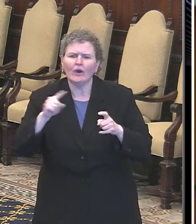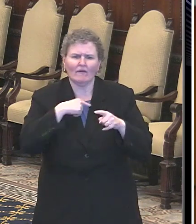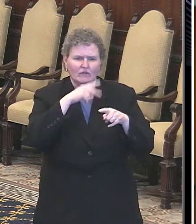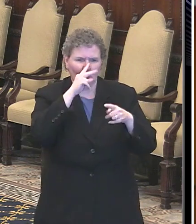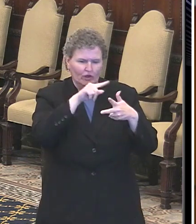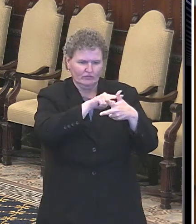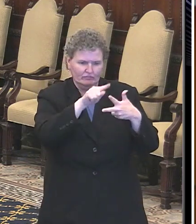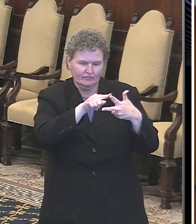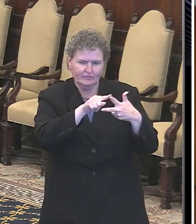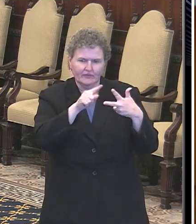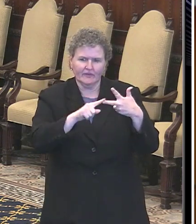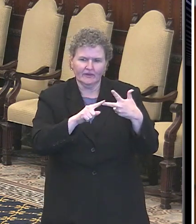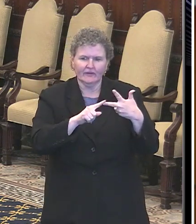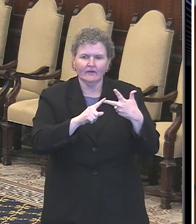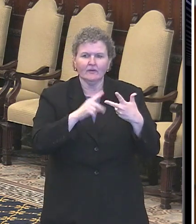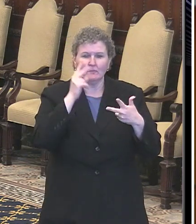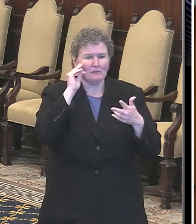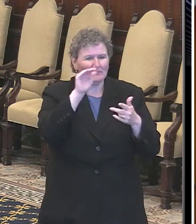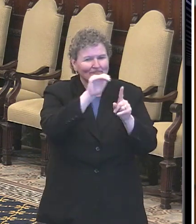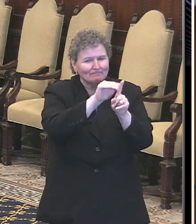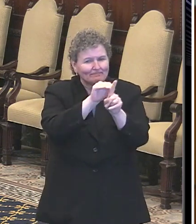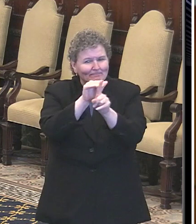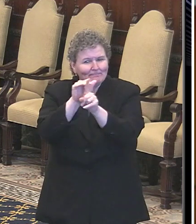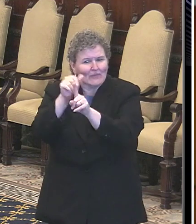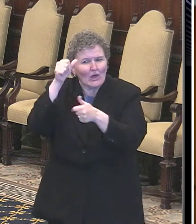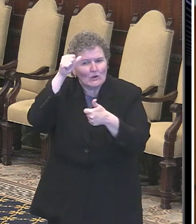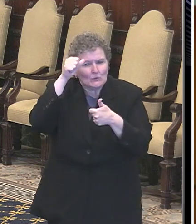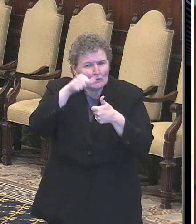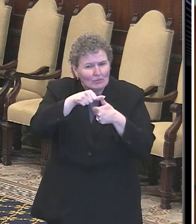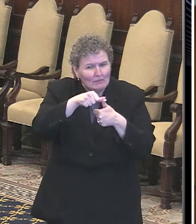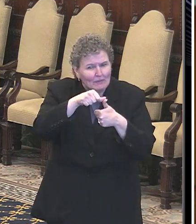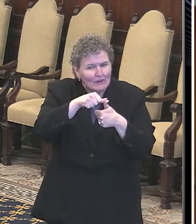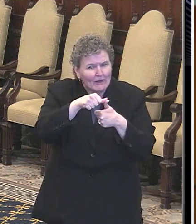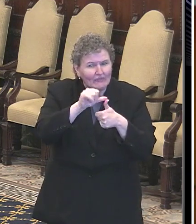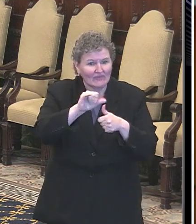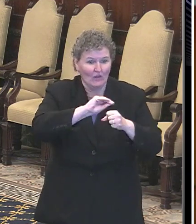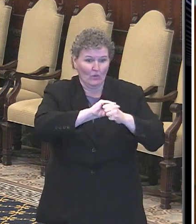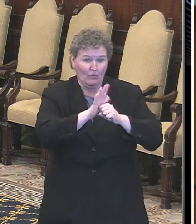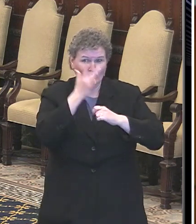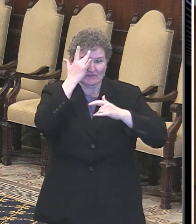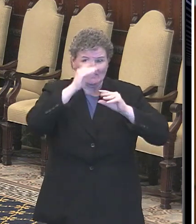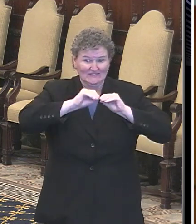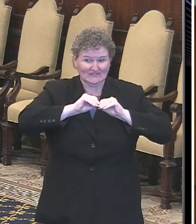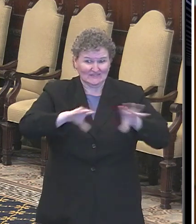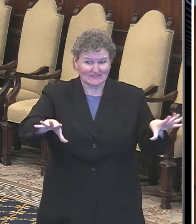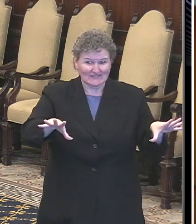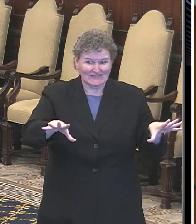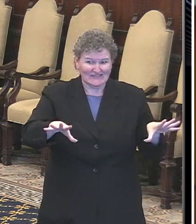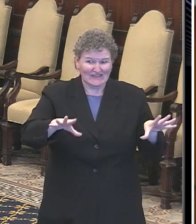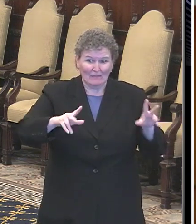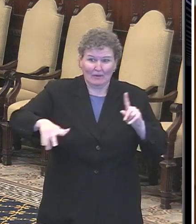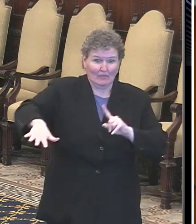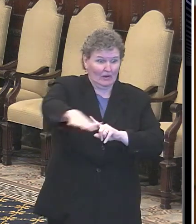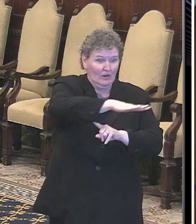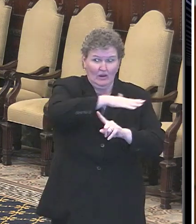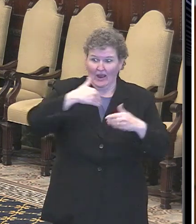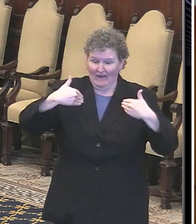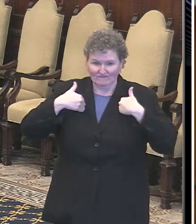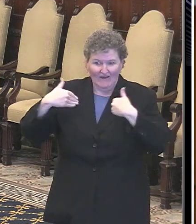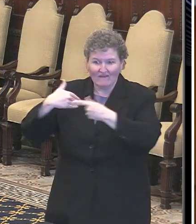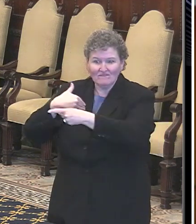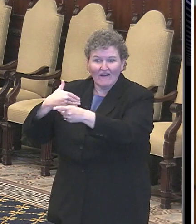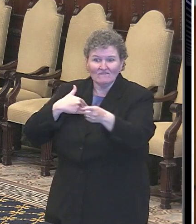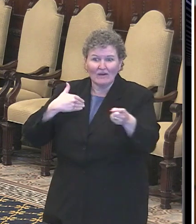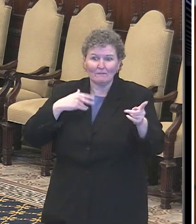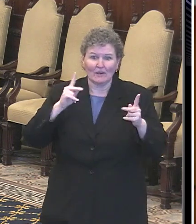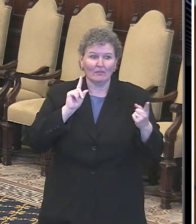Just to sum up, for people in general, we're still seeing many cases of this infection. Many people around you have this infection. You should assume that anybody you come in